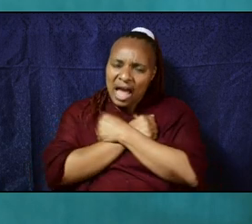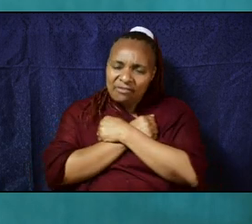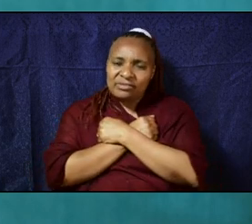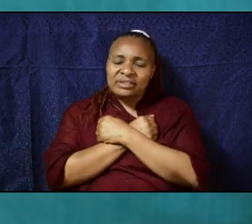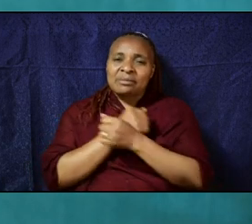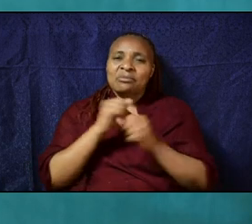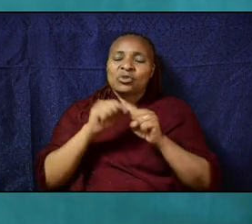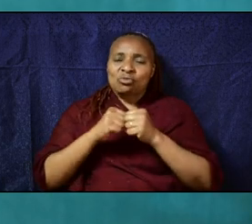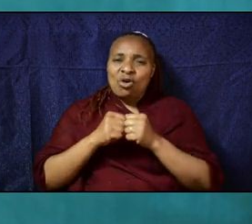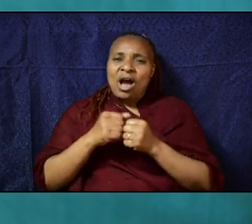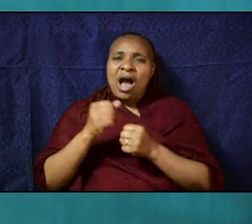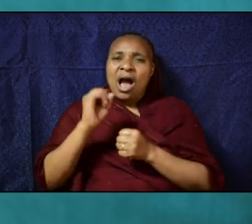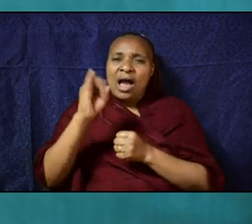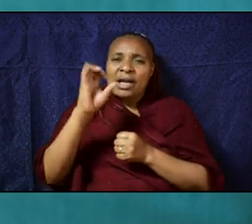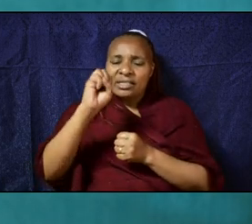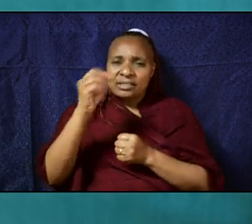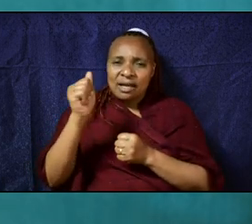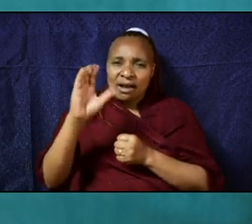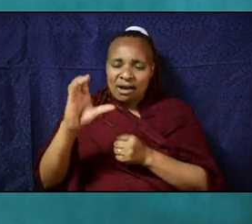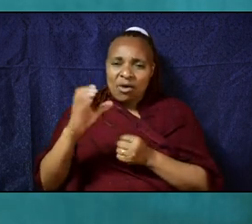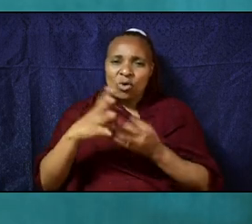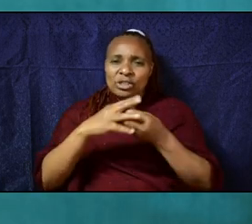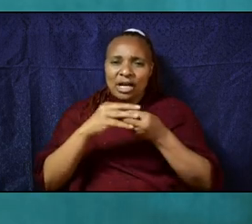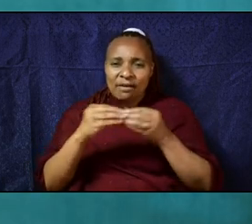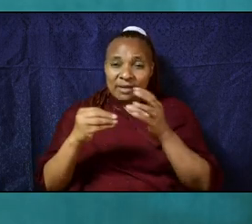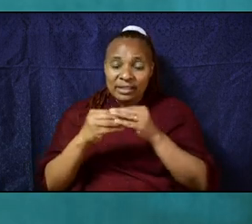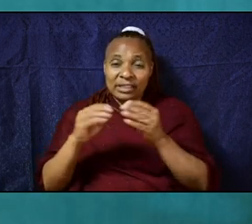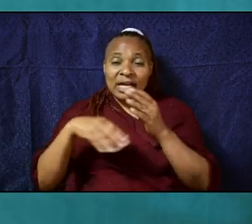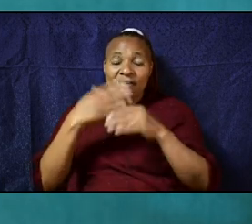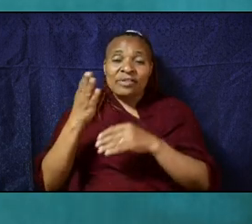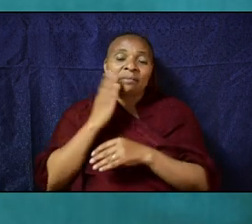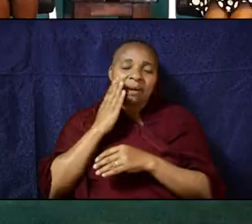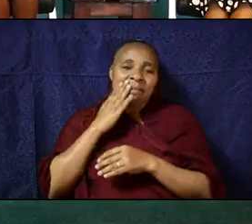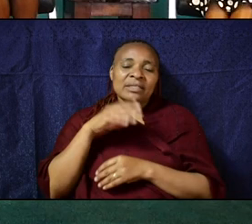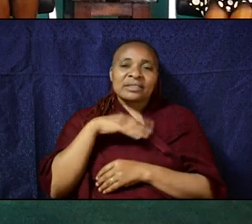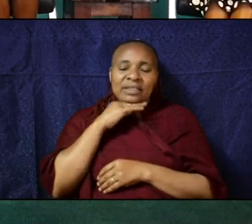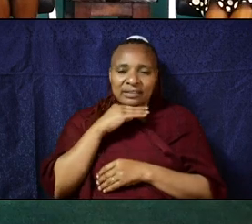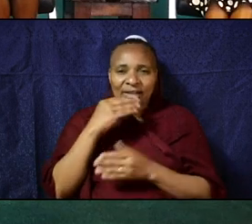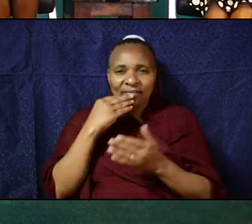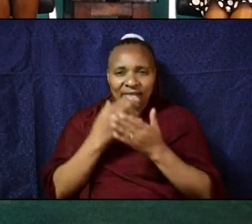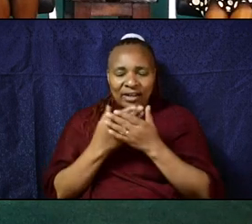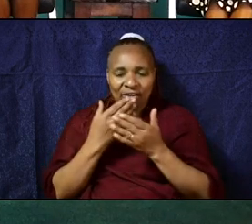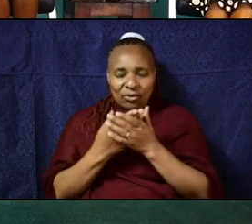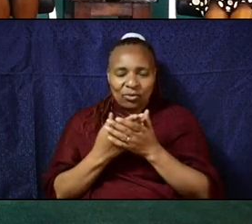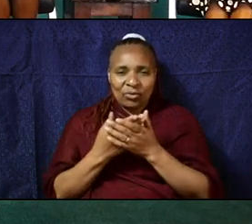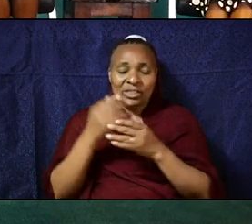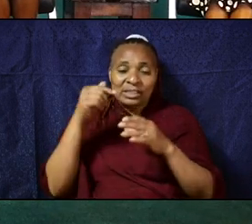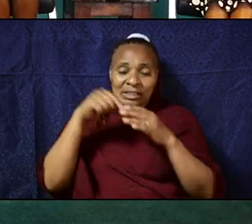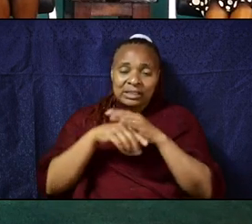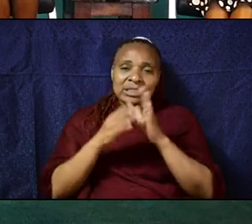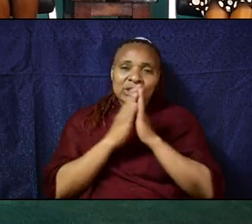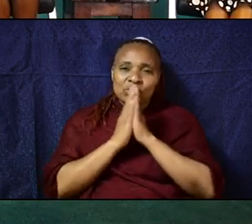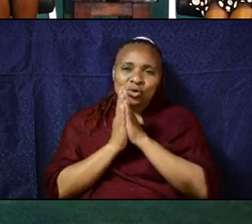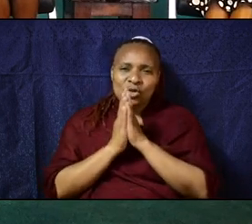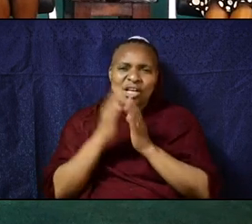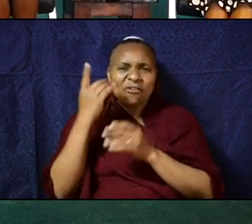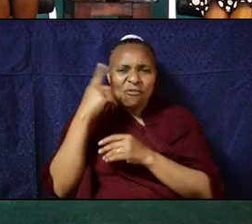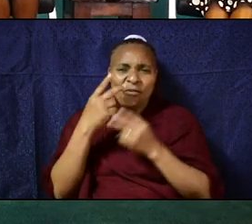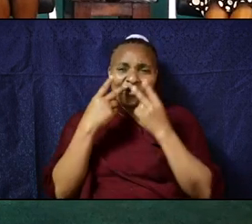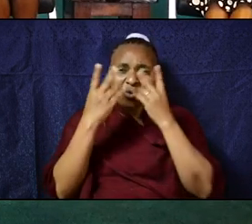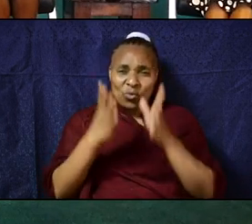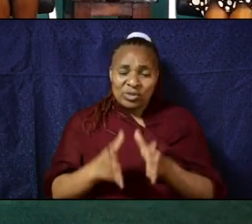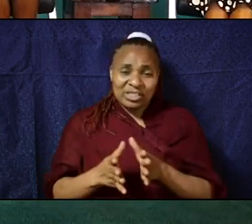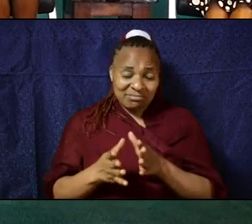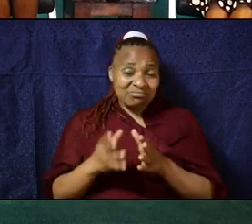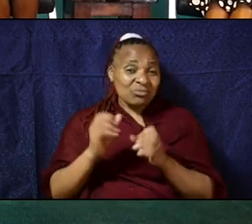was comforted after his mother's death. Thank you, Subira, for that brief insight on our story. So for our viewers, our